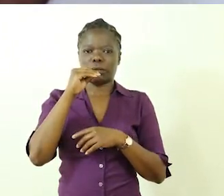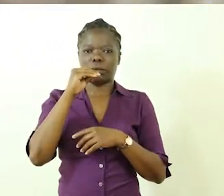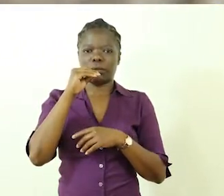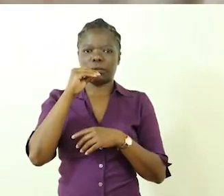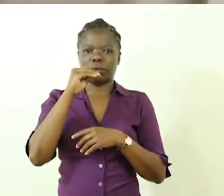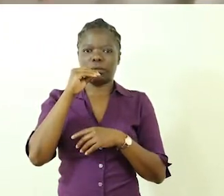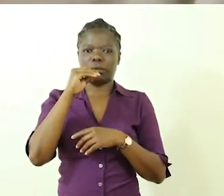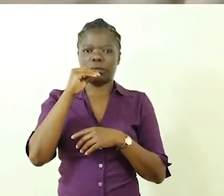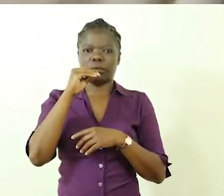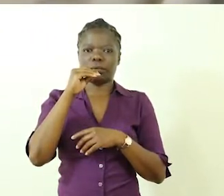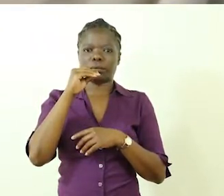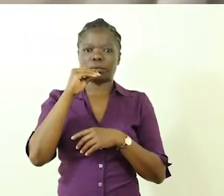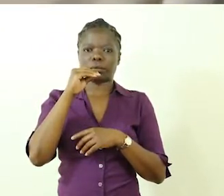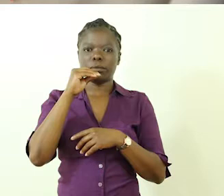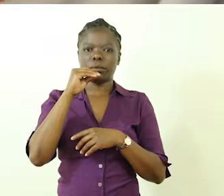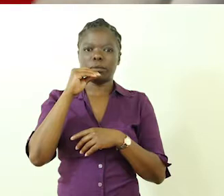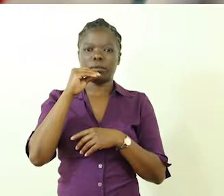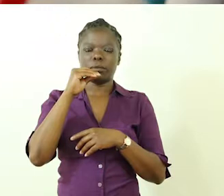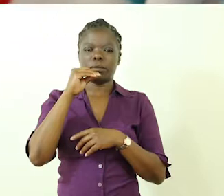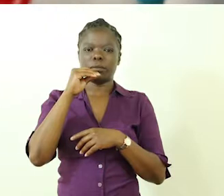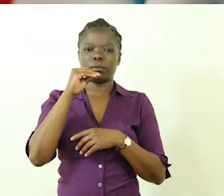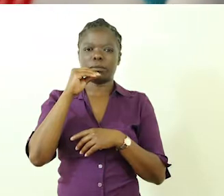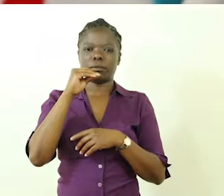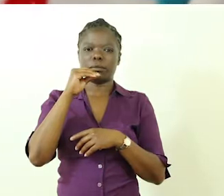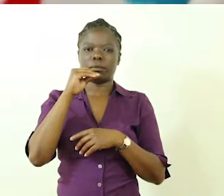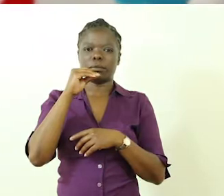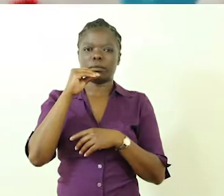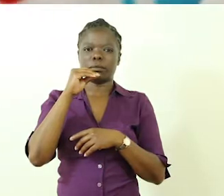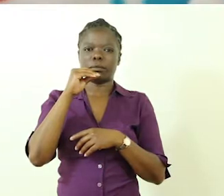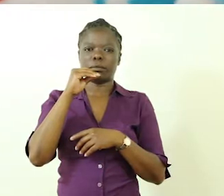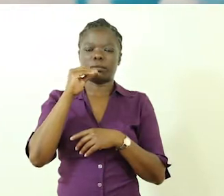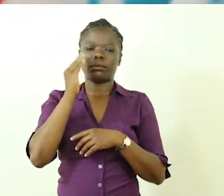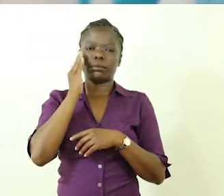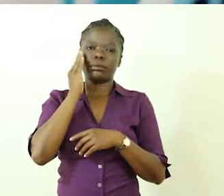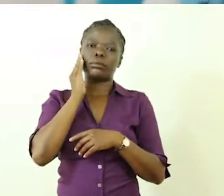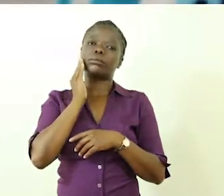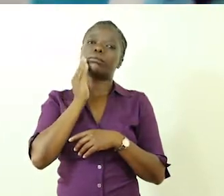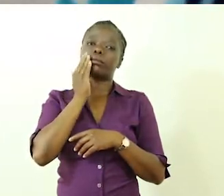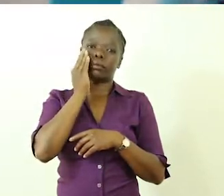Do the facial muscles, do it in circular movements.